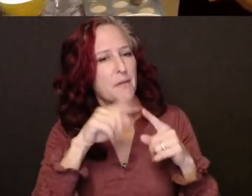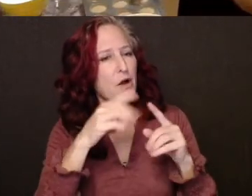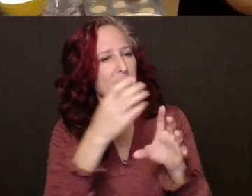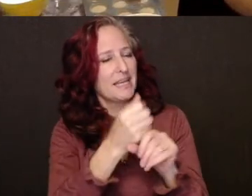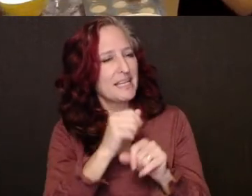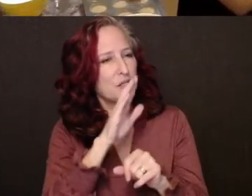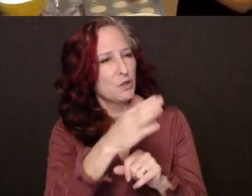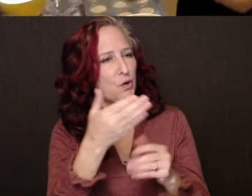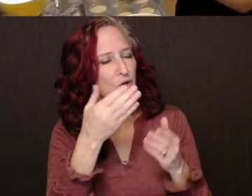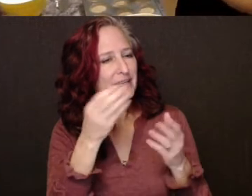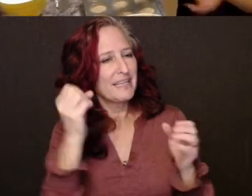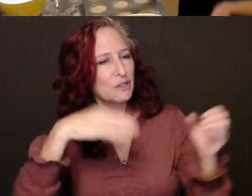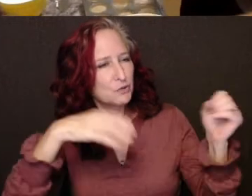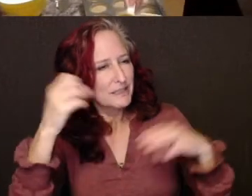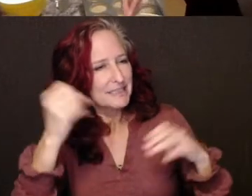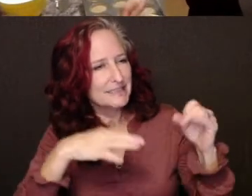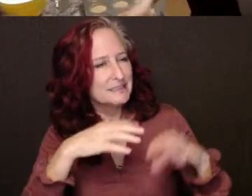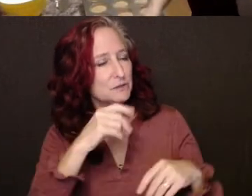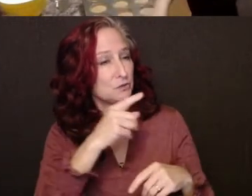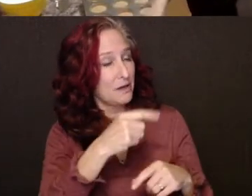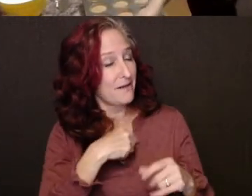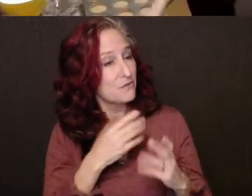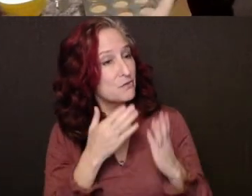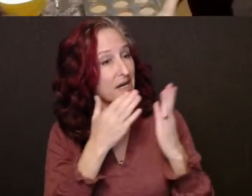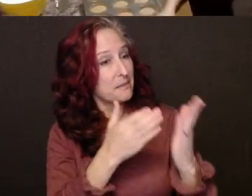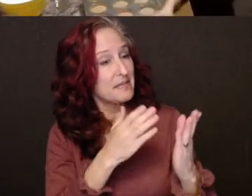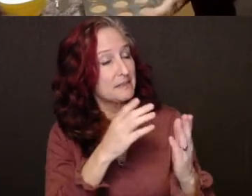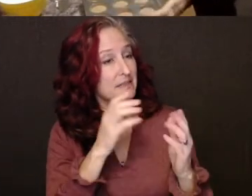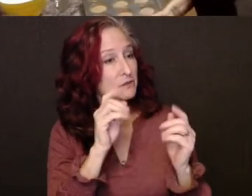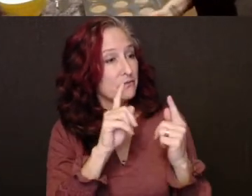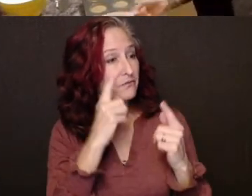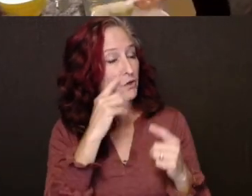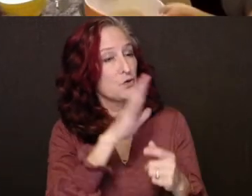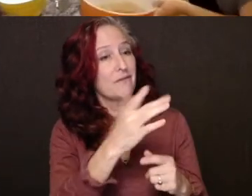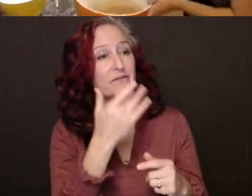vegan and gluten-free in pastries specifically.